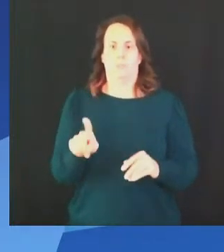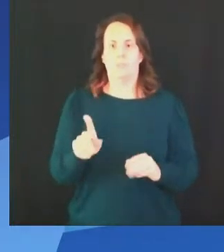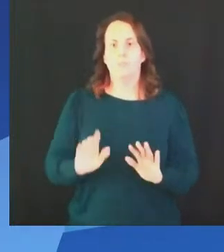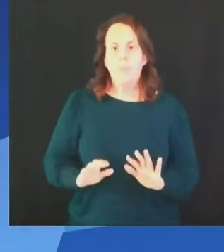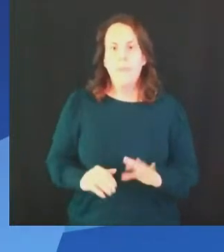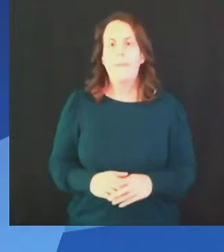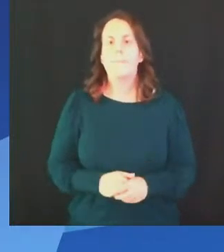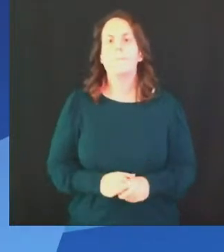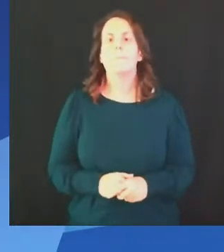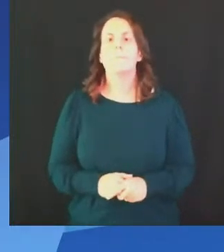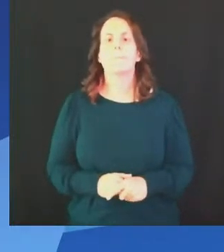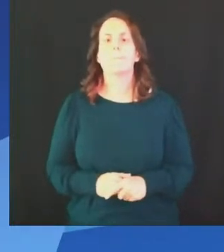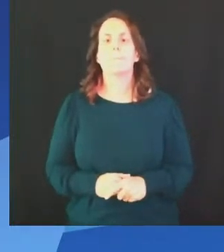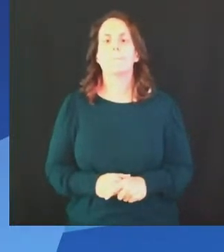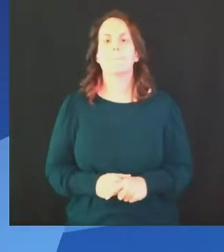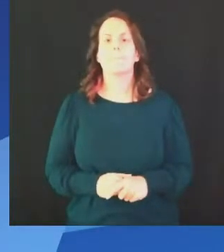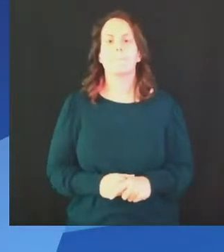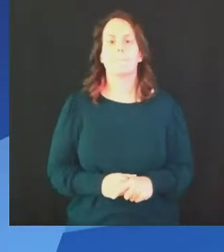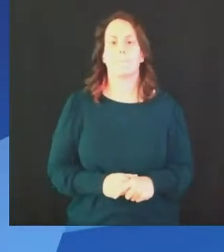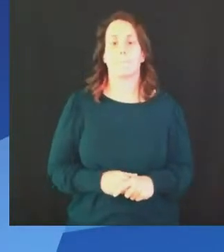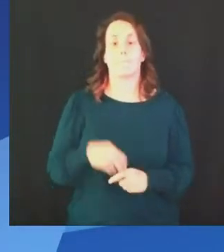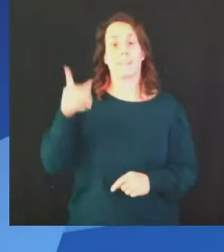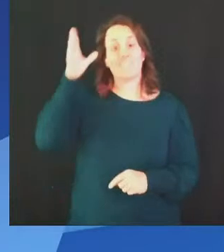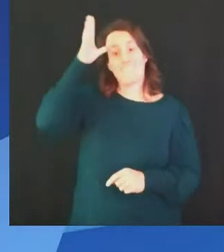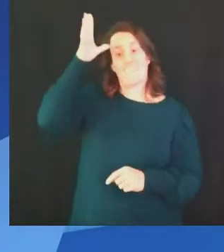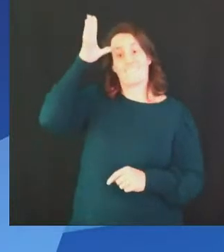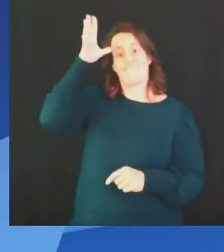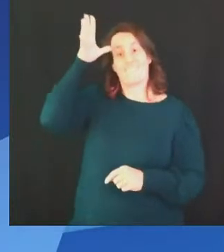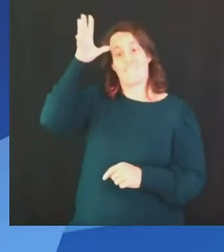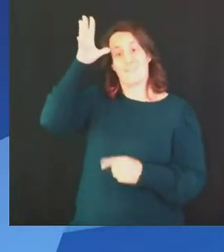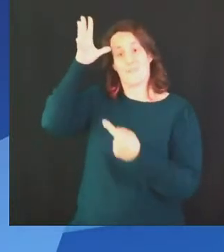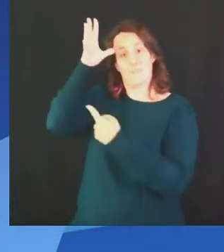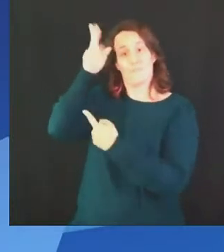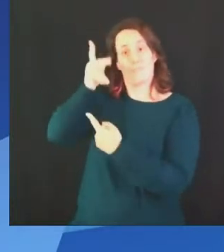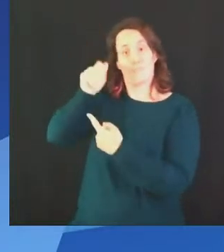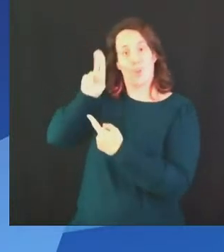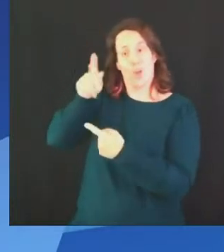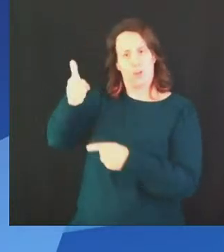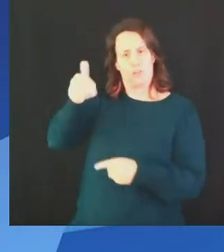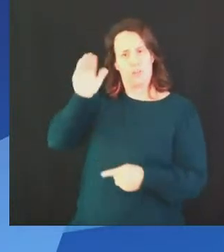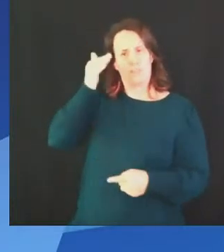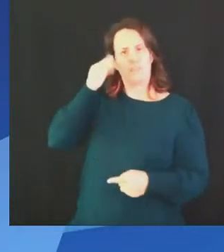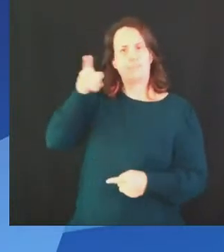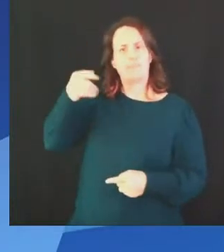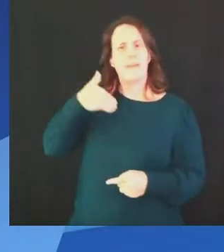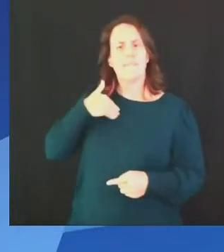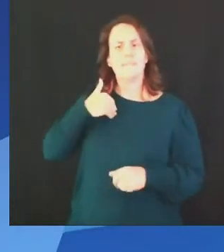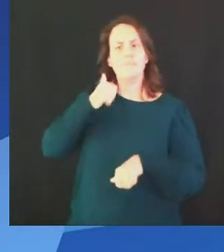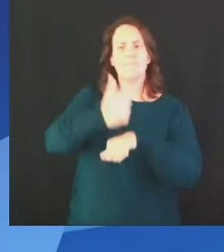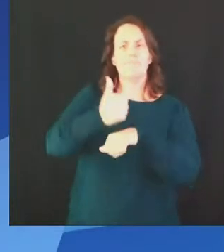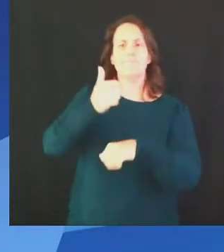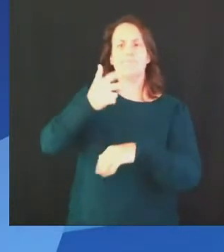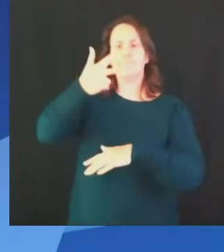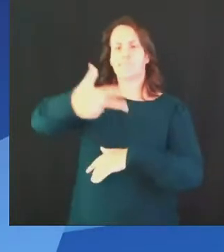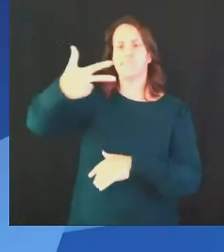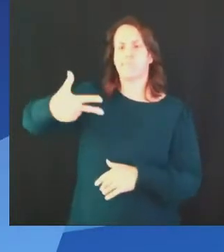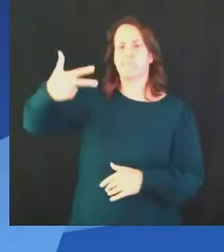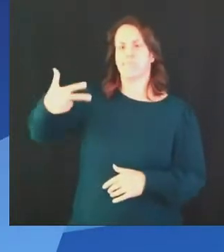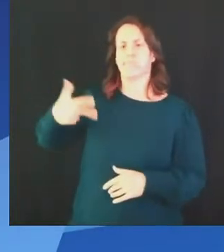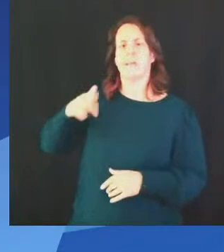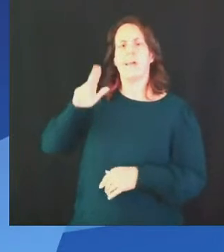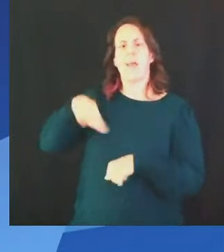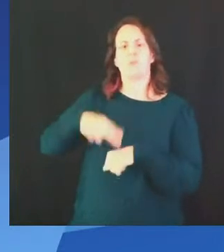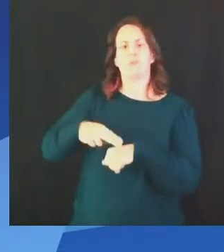seeing the National Guard trucks, but Governor Tony Evers, this question is for you. We have another big story happening in the Milwaukee area today.